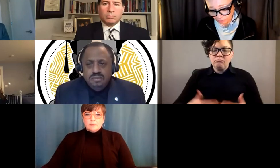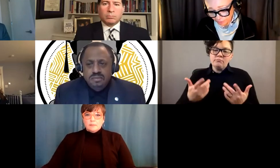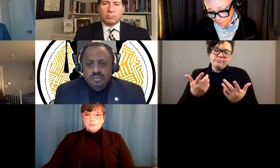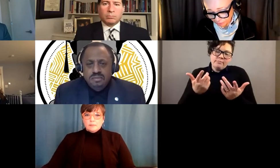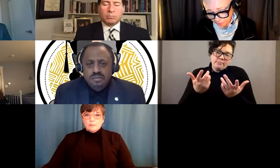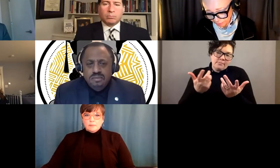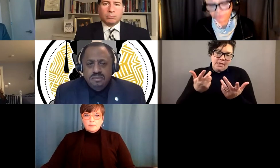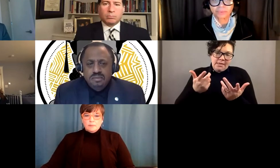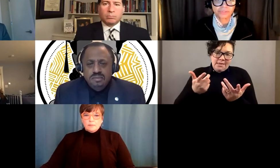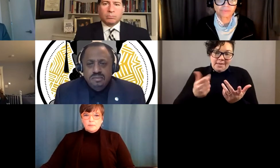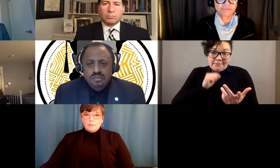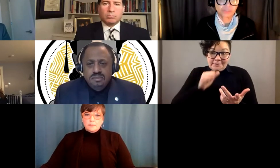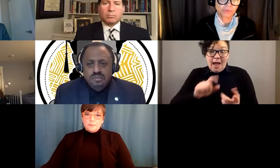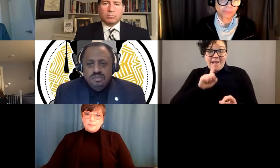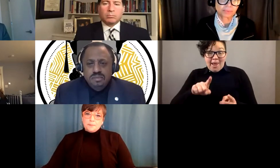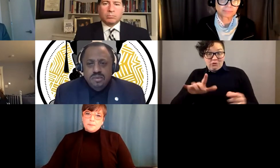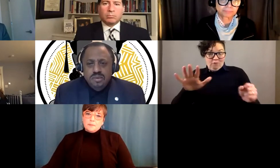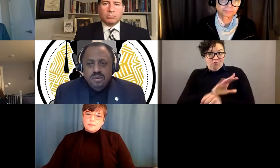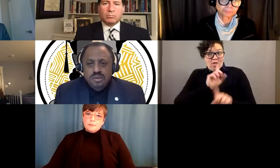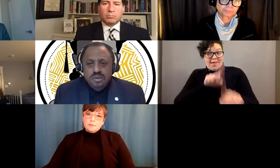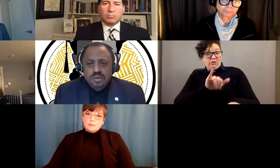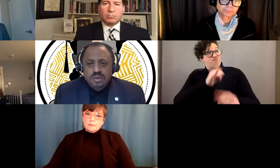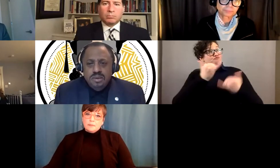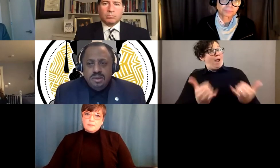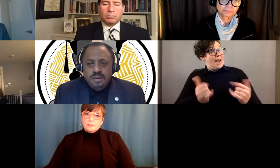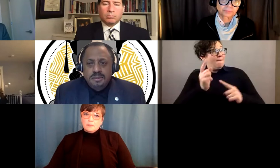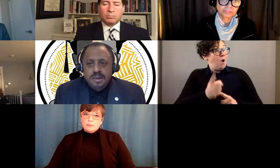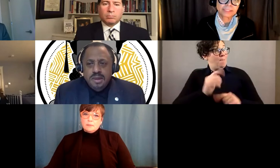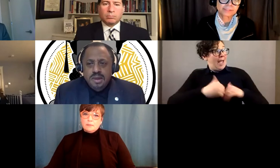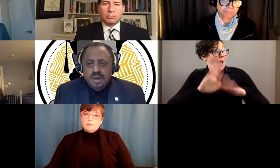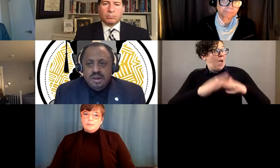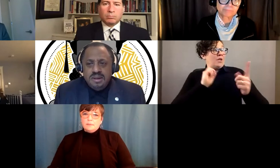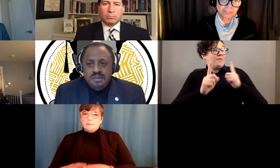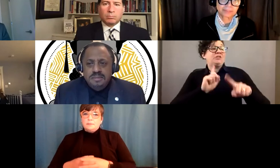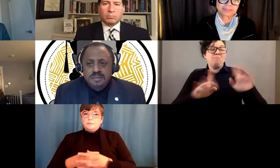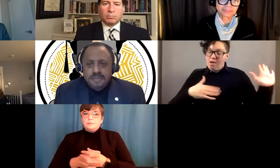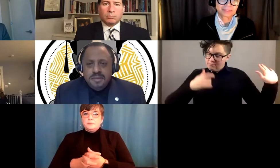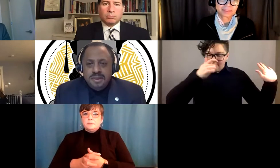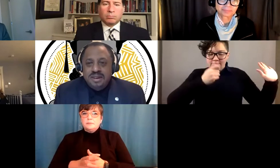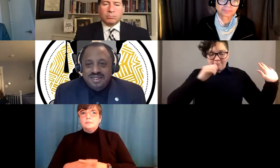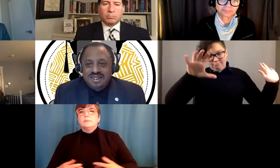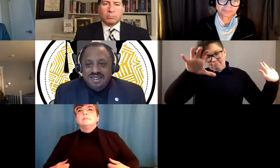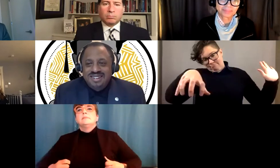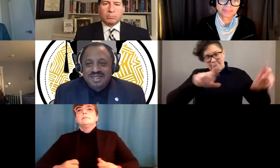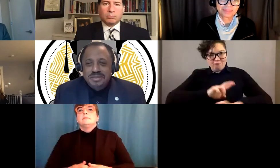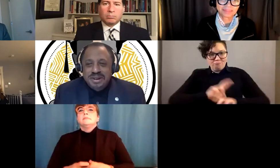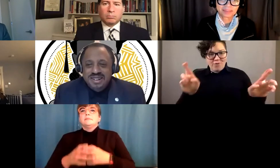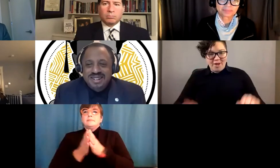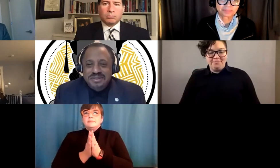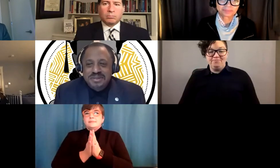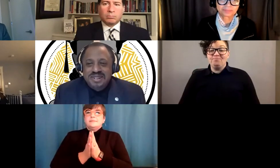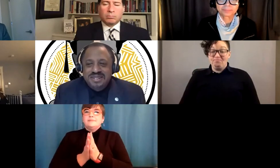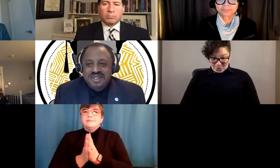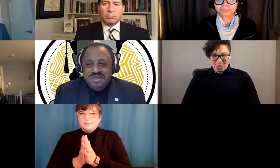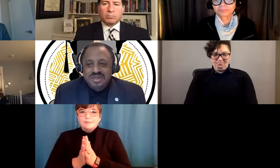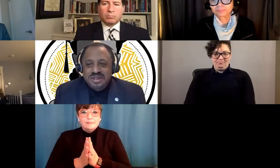it certainly doesn't answer the larger question of this moment, but yeah. Kleenex. yes, Brooke.